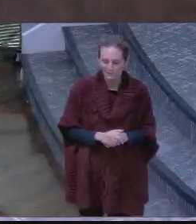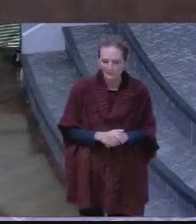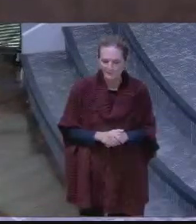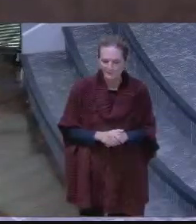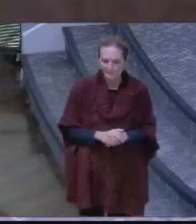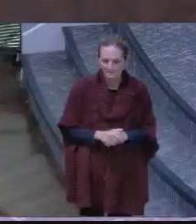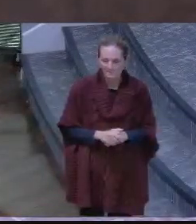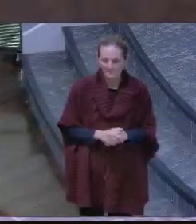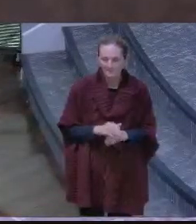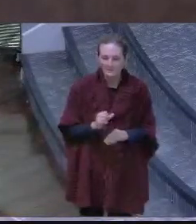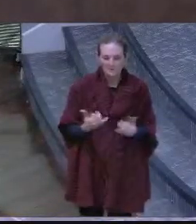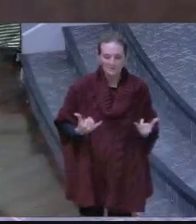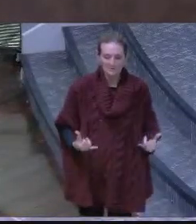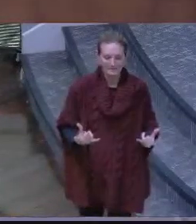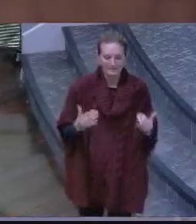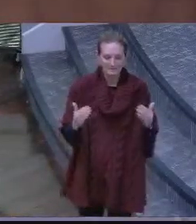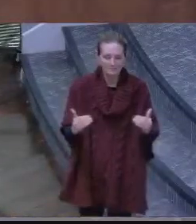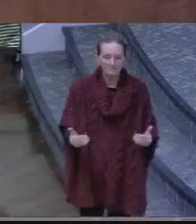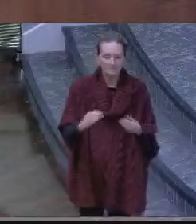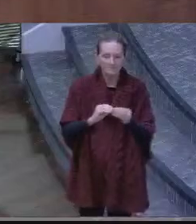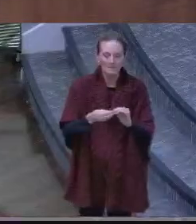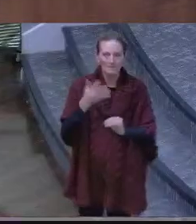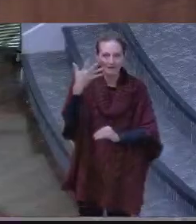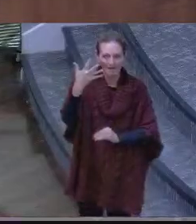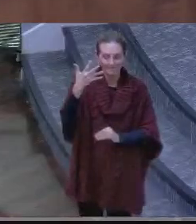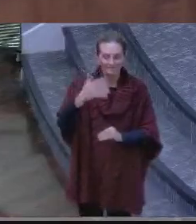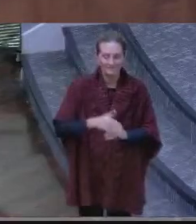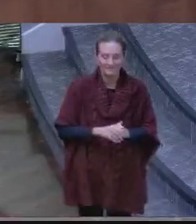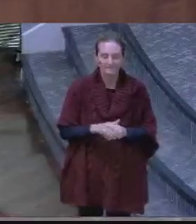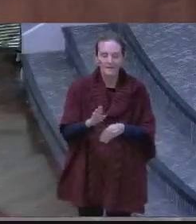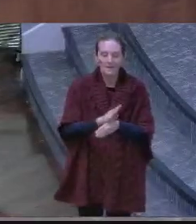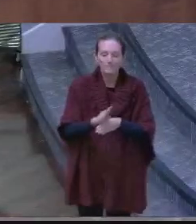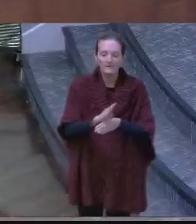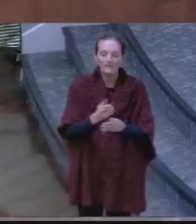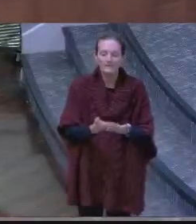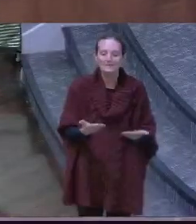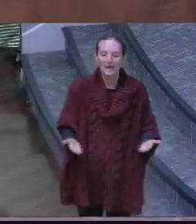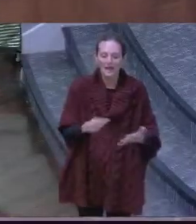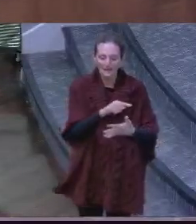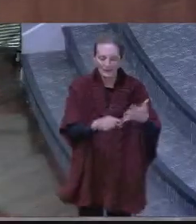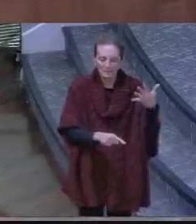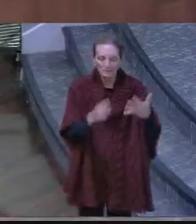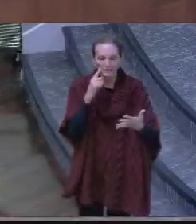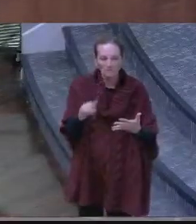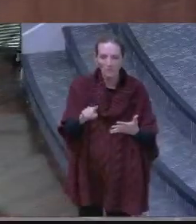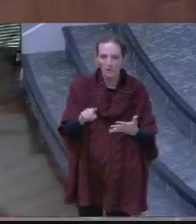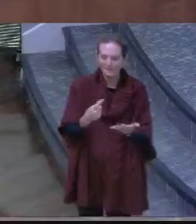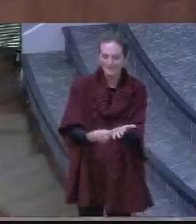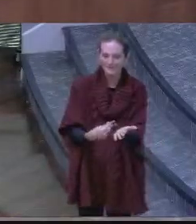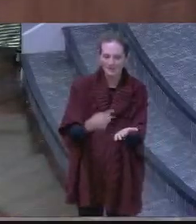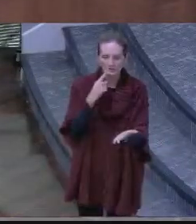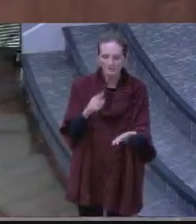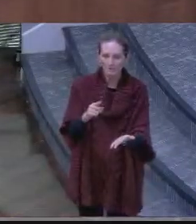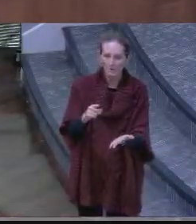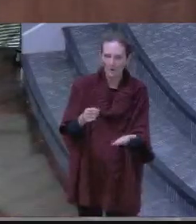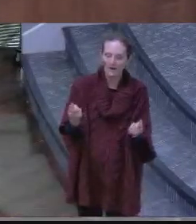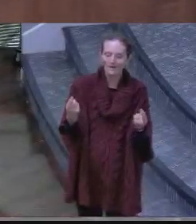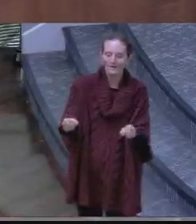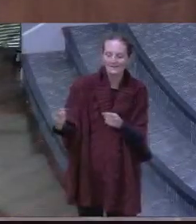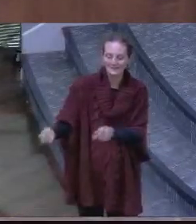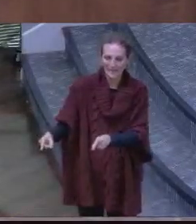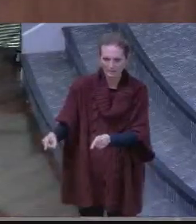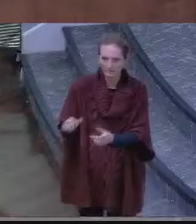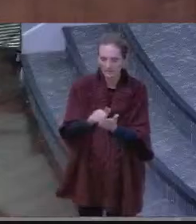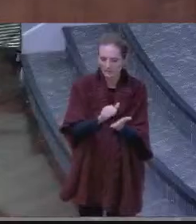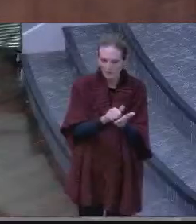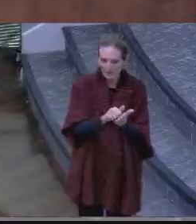So we will now move to item 5, business items for discussion for the consent agenda. I'll go down the list, and if you have opposition, please